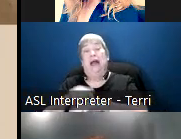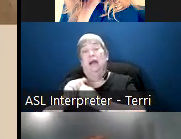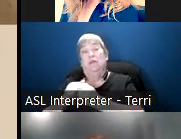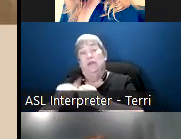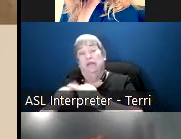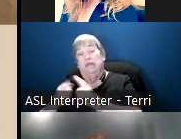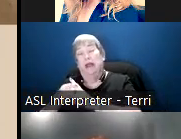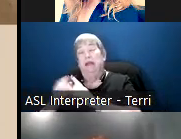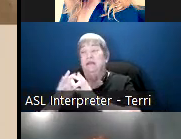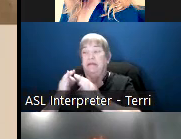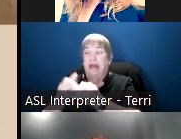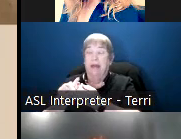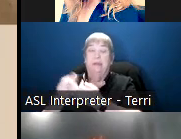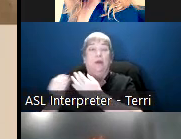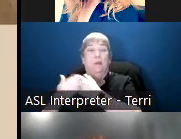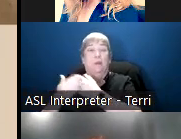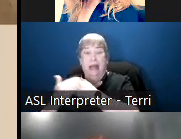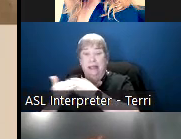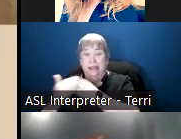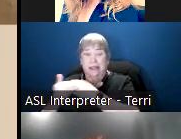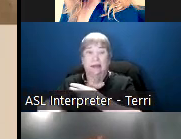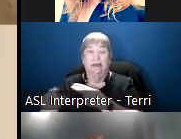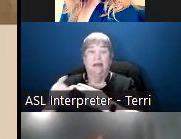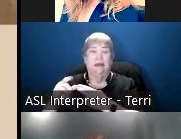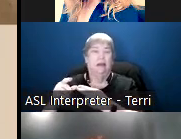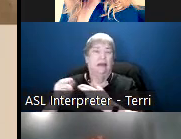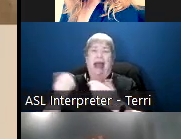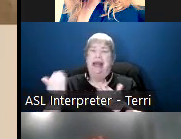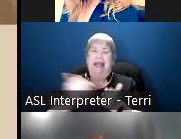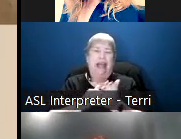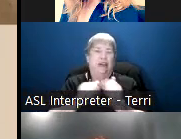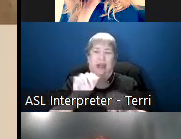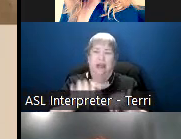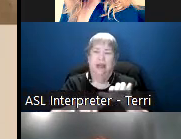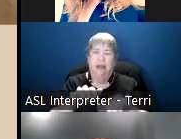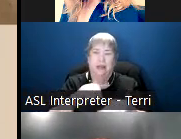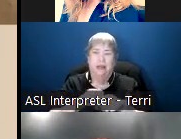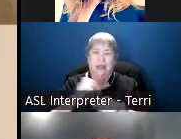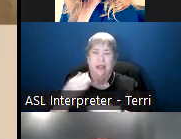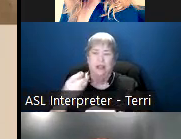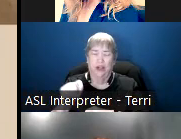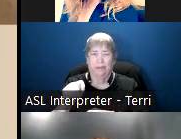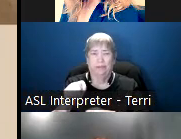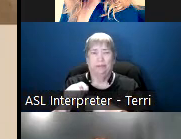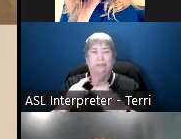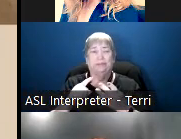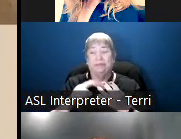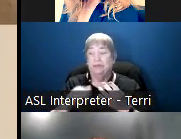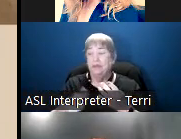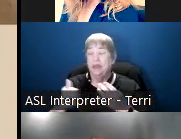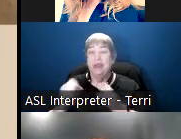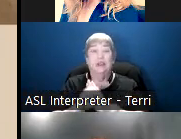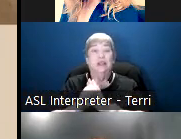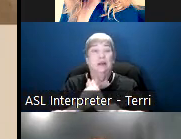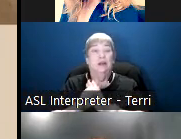friends, family, or pets. And feel free again to put some things in the chat. Another example is finding